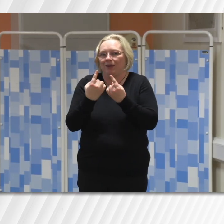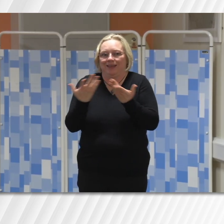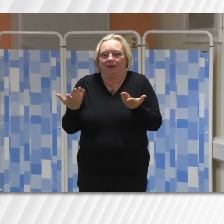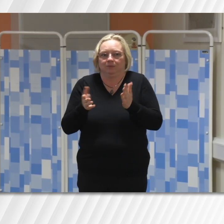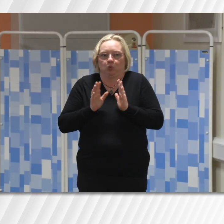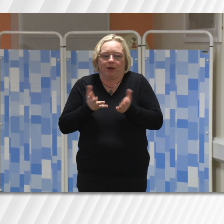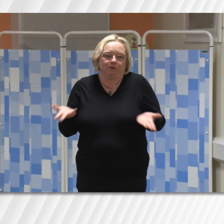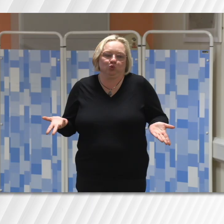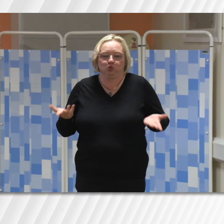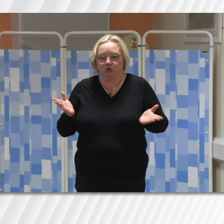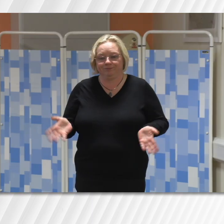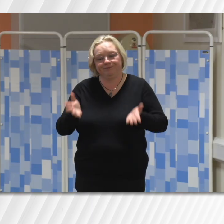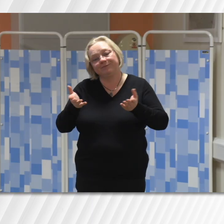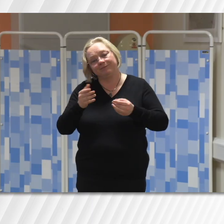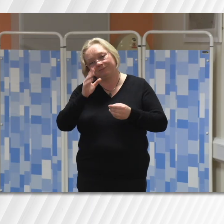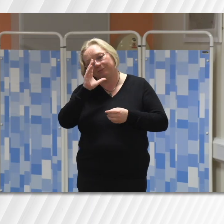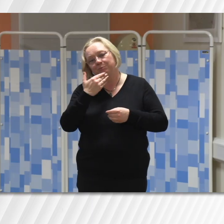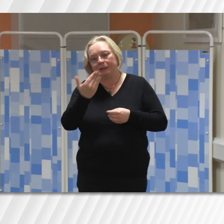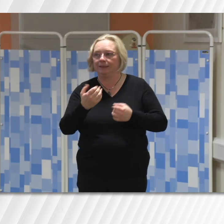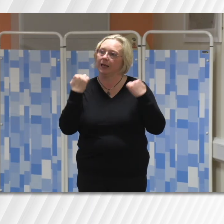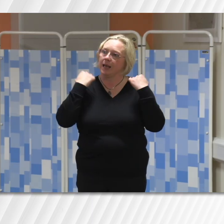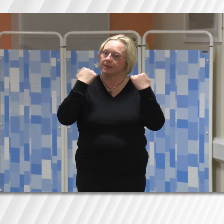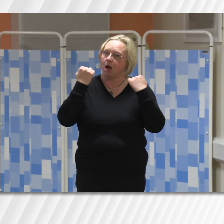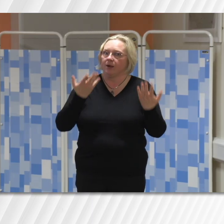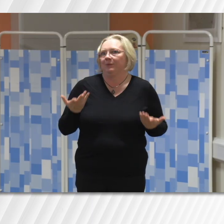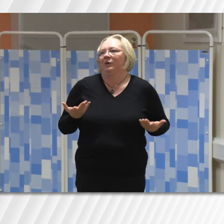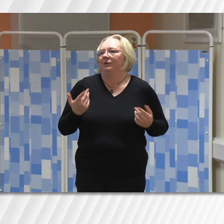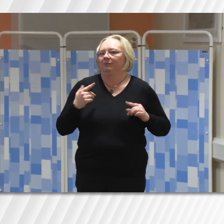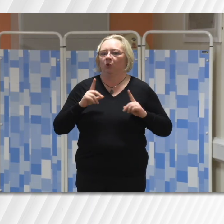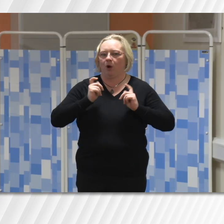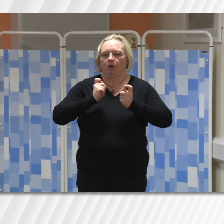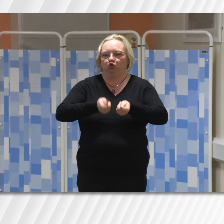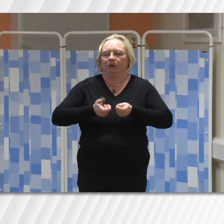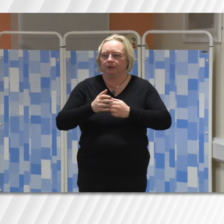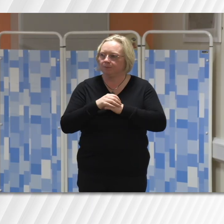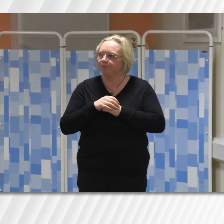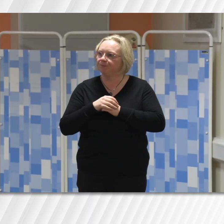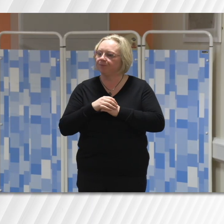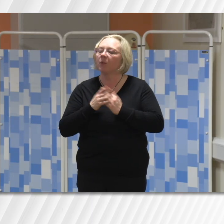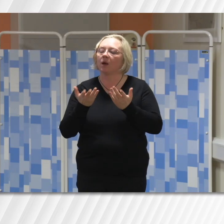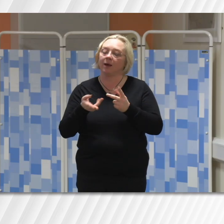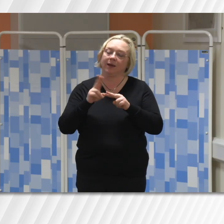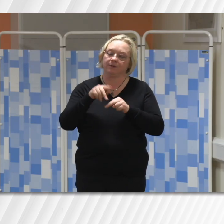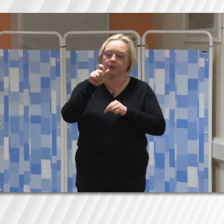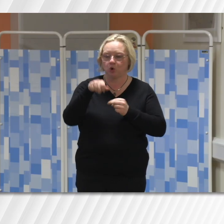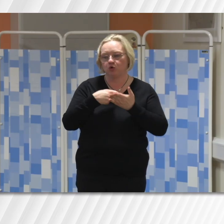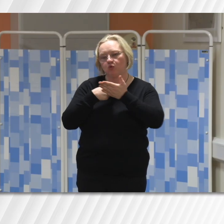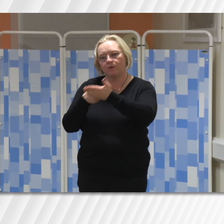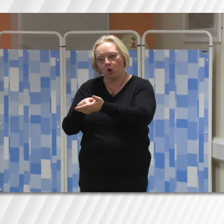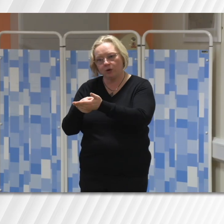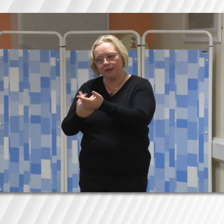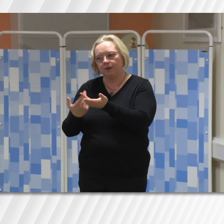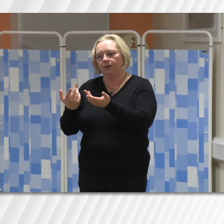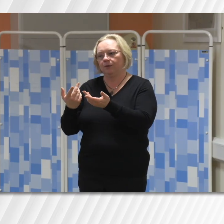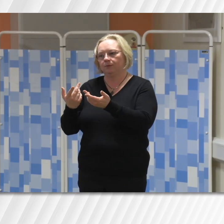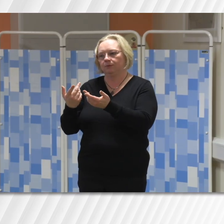and so therefore, if somebody is referred, they might need to talk it through about what will you do if